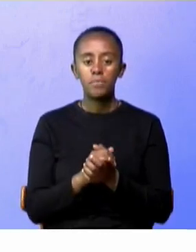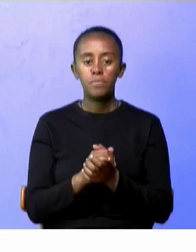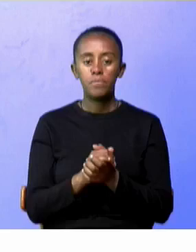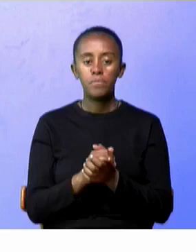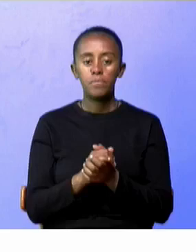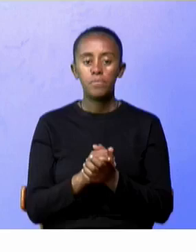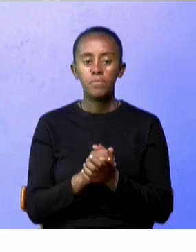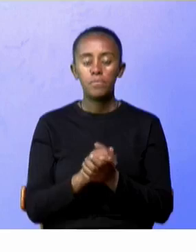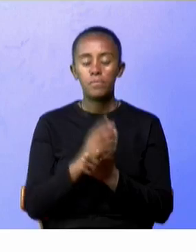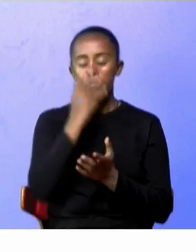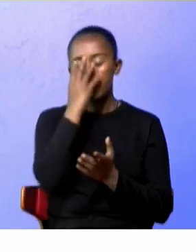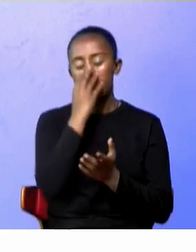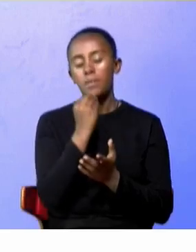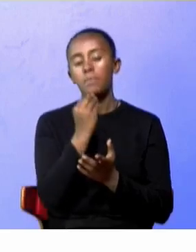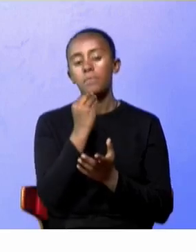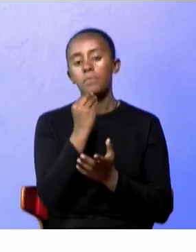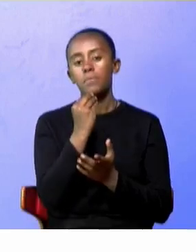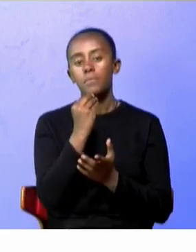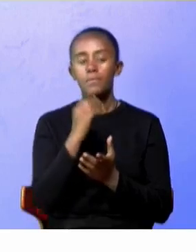sleep,